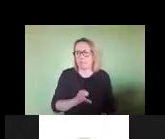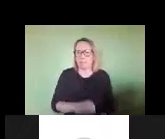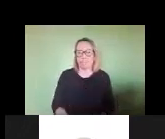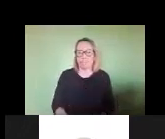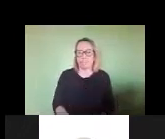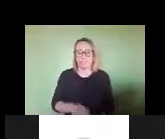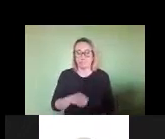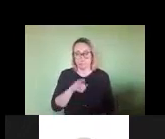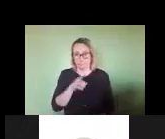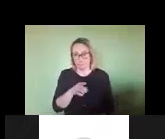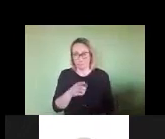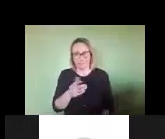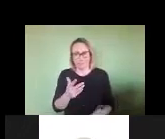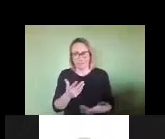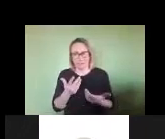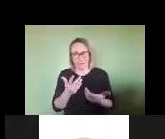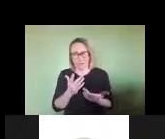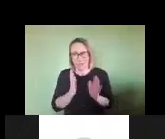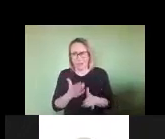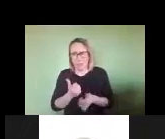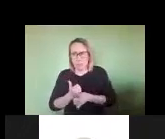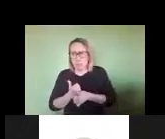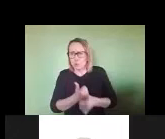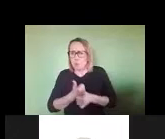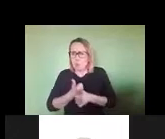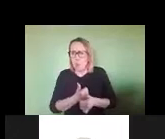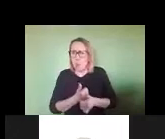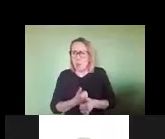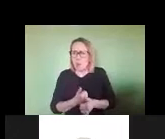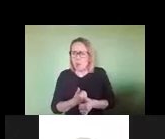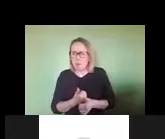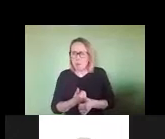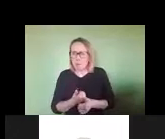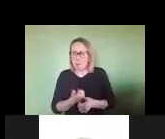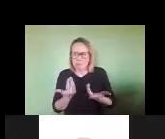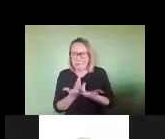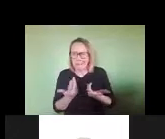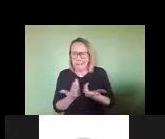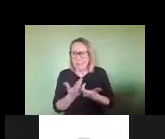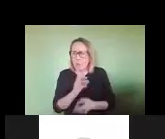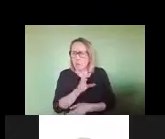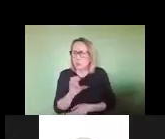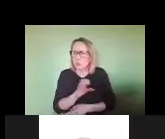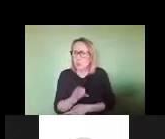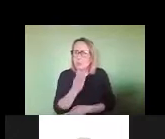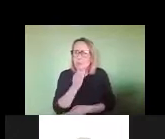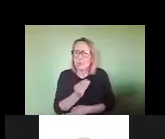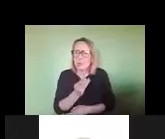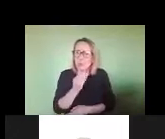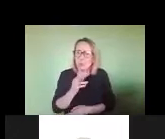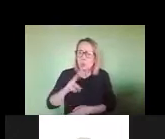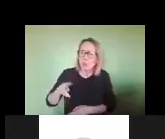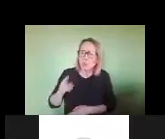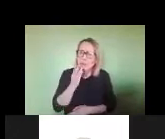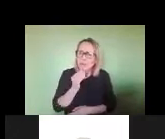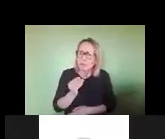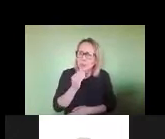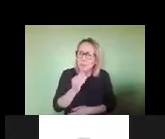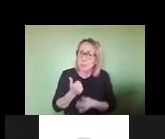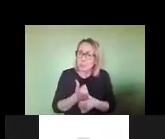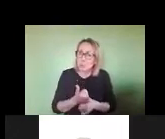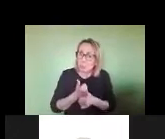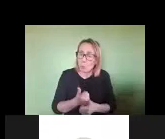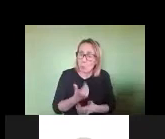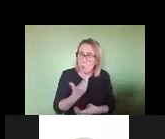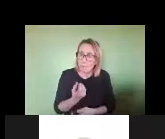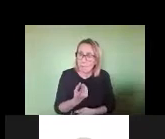have to get some support? Did you get some support for somebody to show you how to connect to Zoom and how to use WhatsApp? Who helped That you?